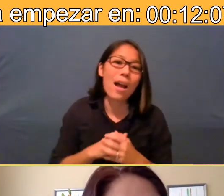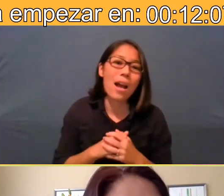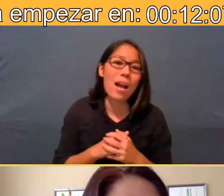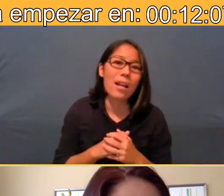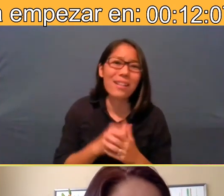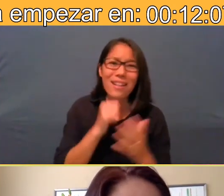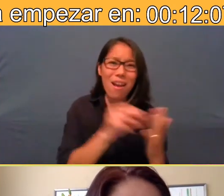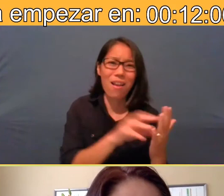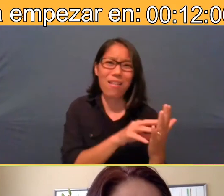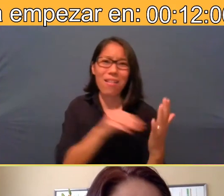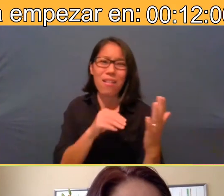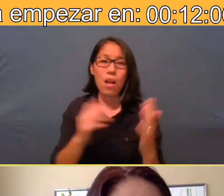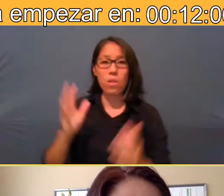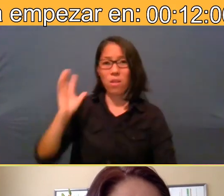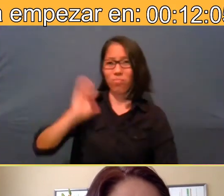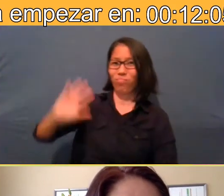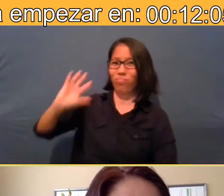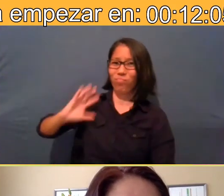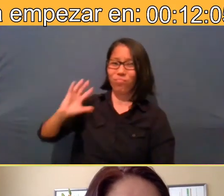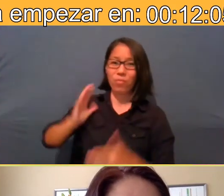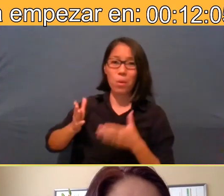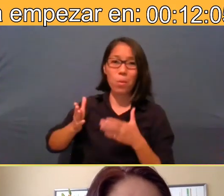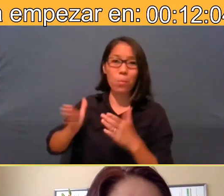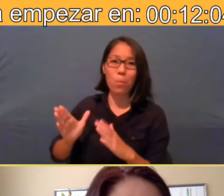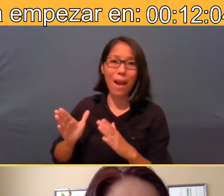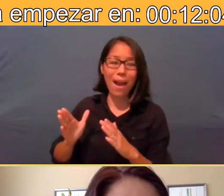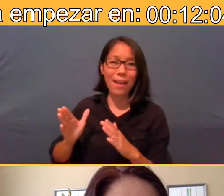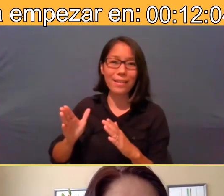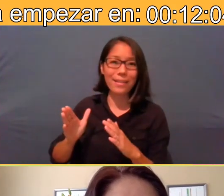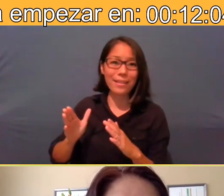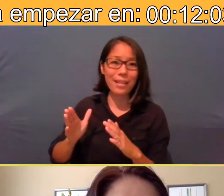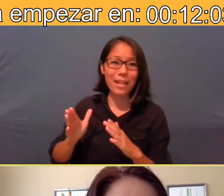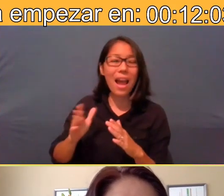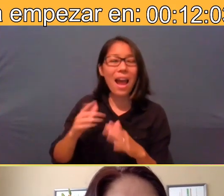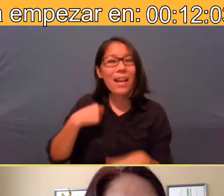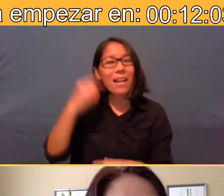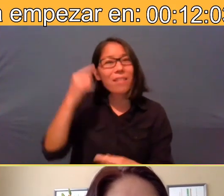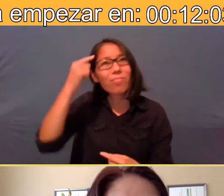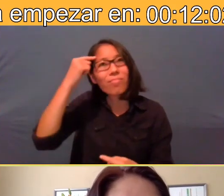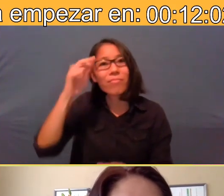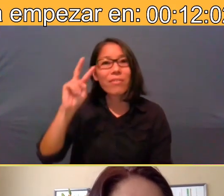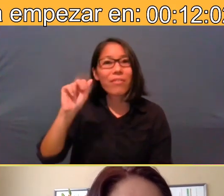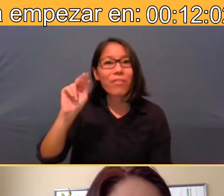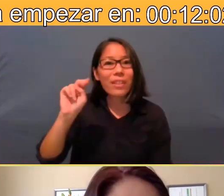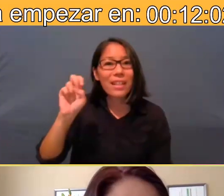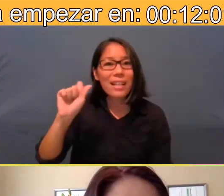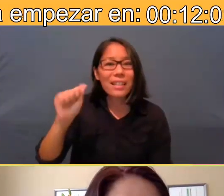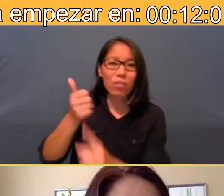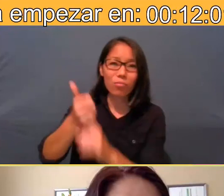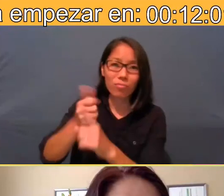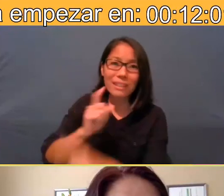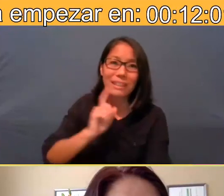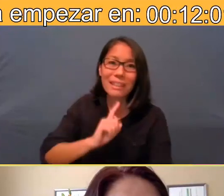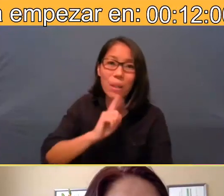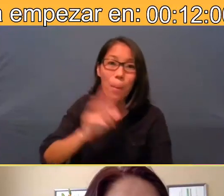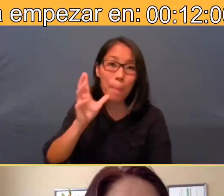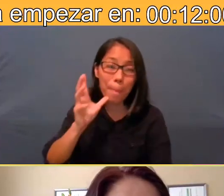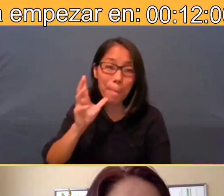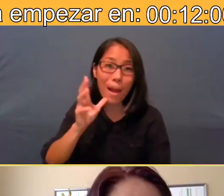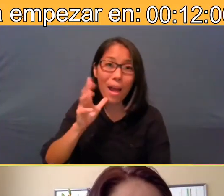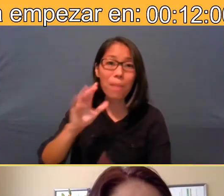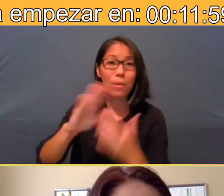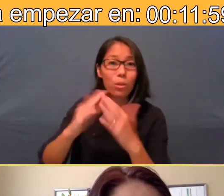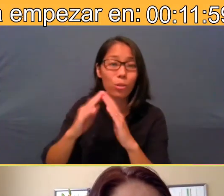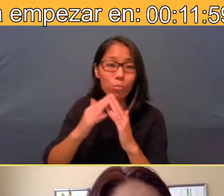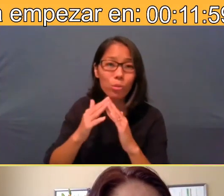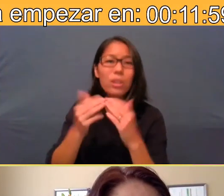old ways of being in the world. And I think that Vanessa, as a single mother, and the community that supported her really were trying to do